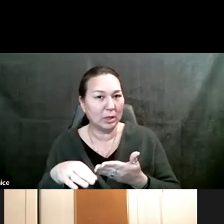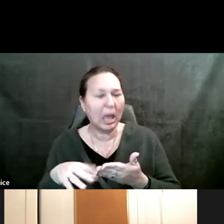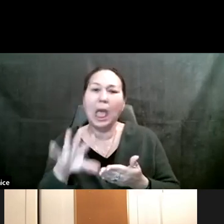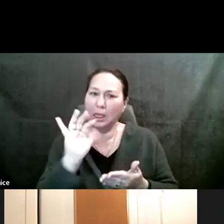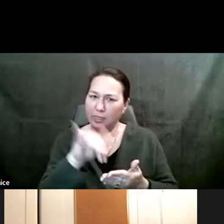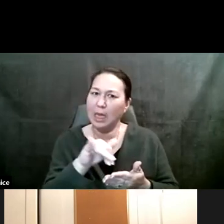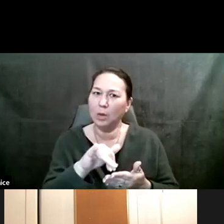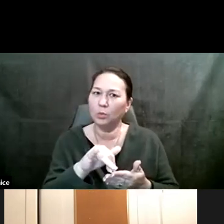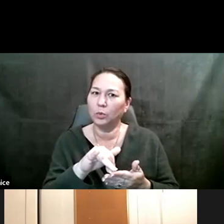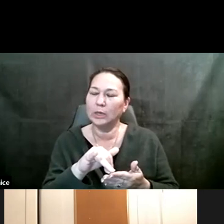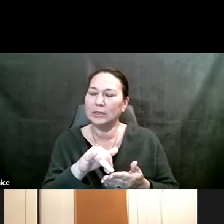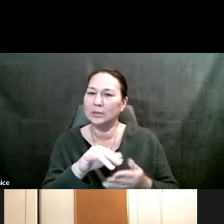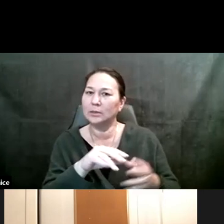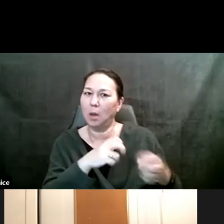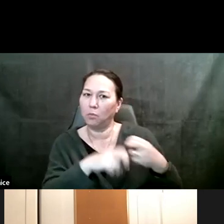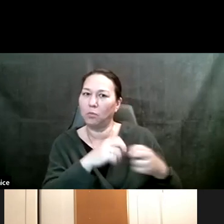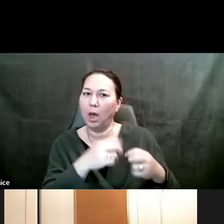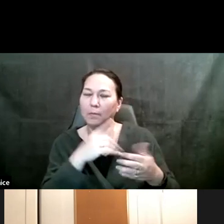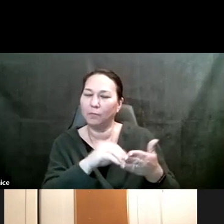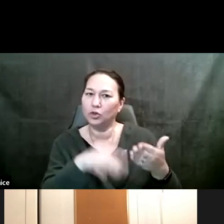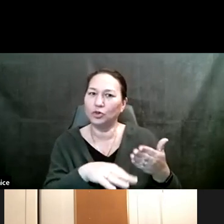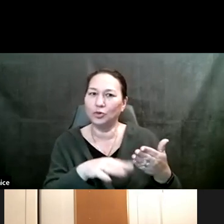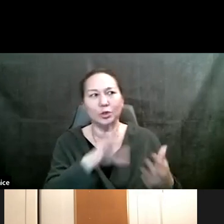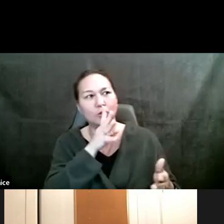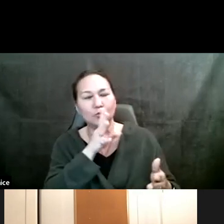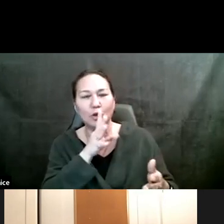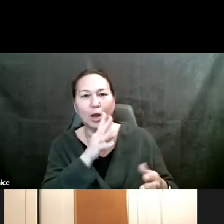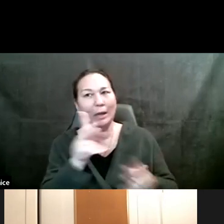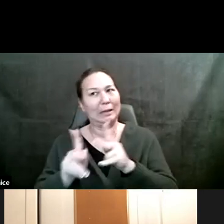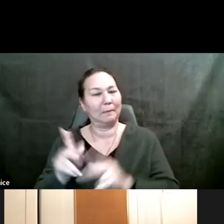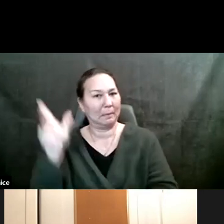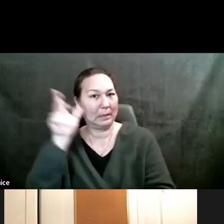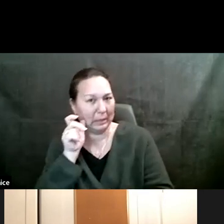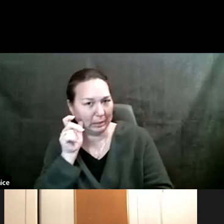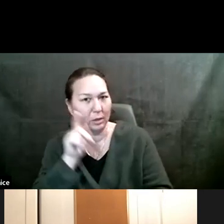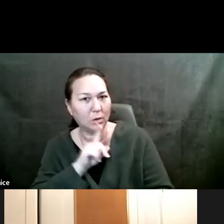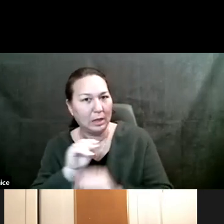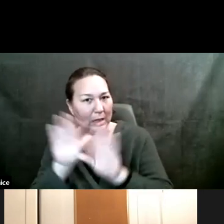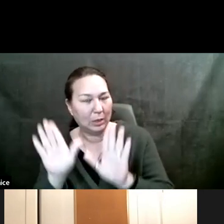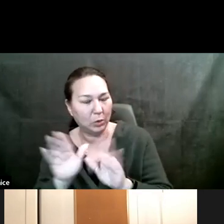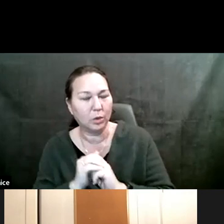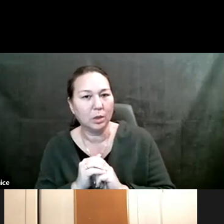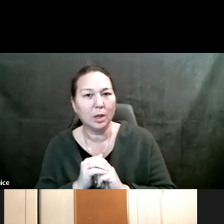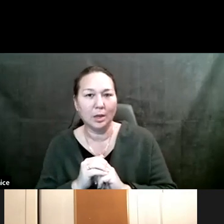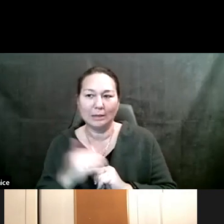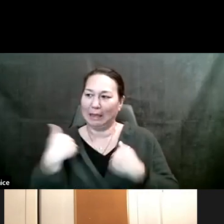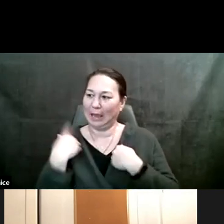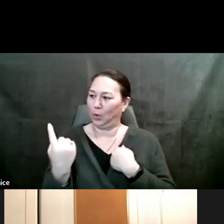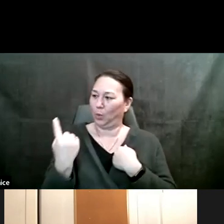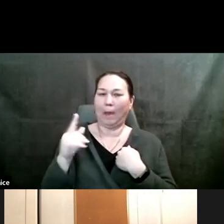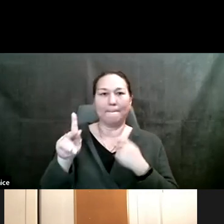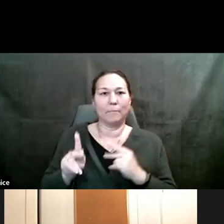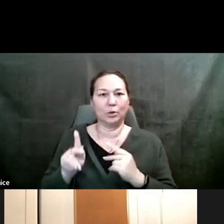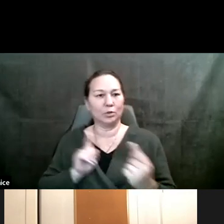and they overcame it and they could talk one-on-one with the students and relate and I'm